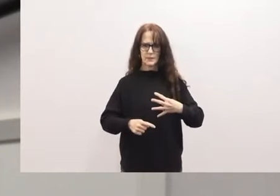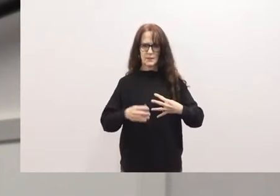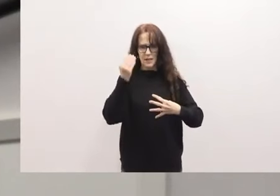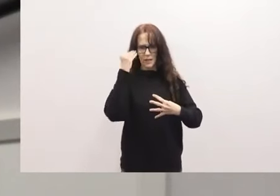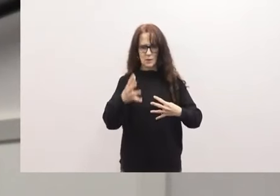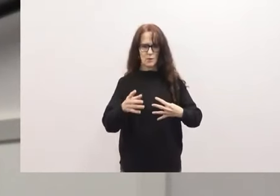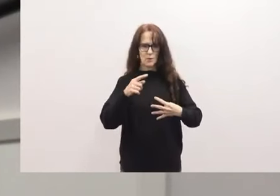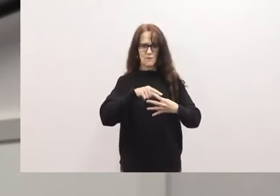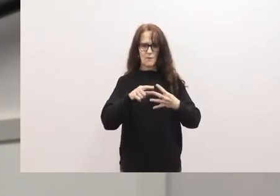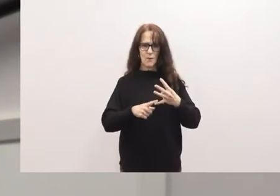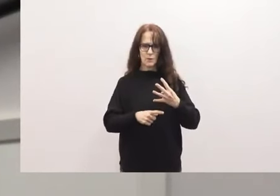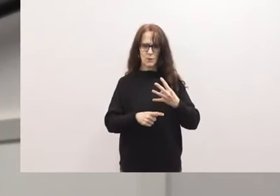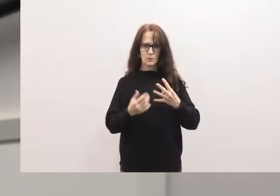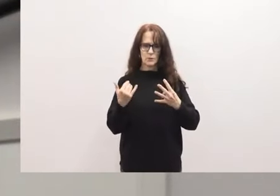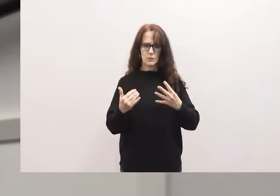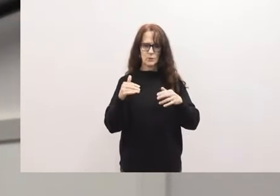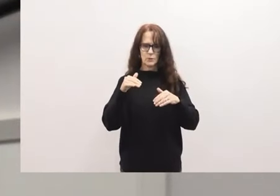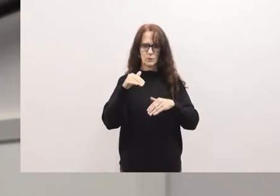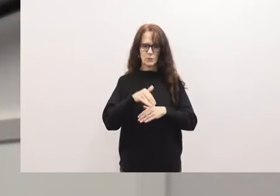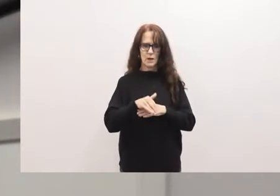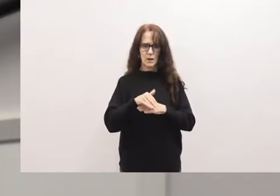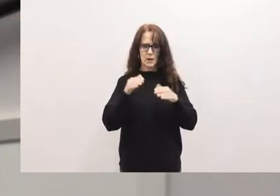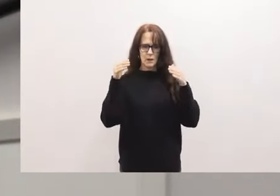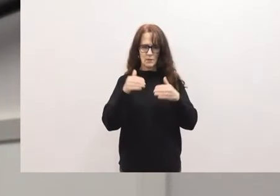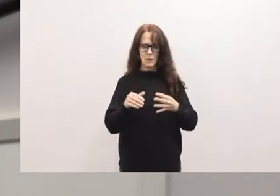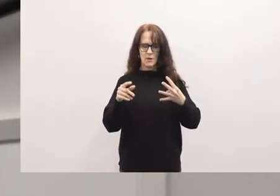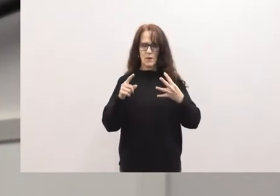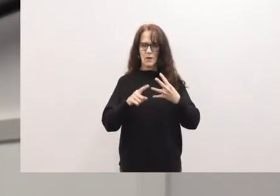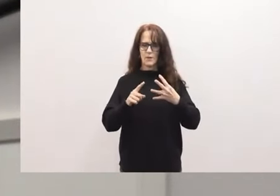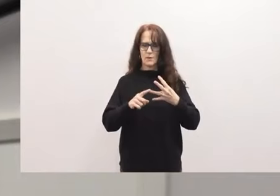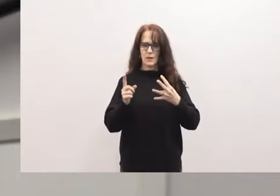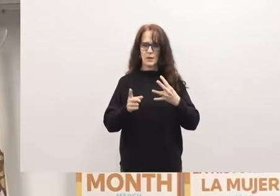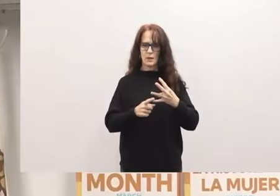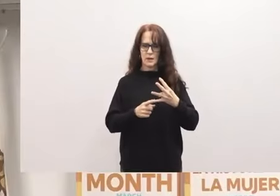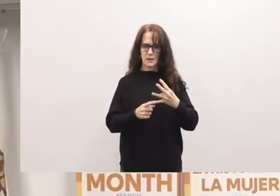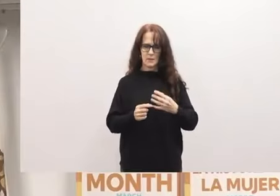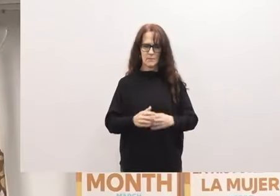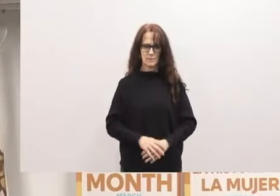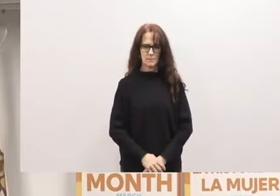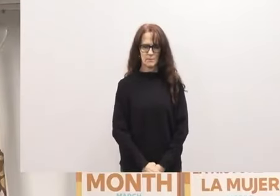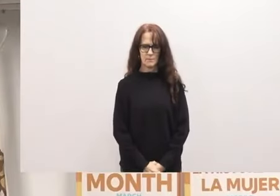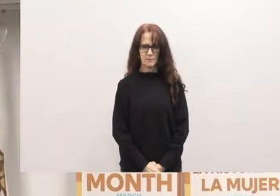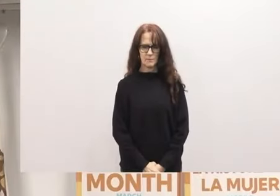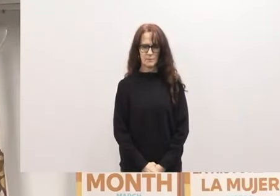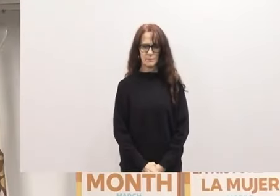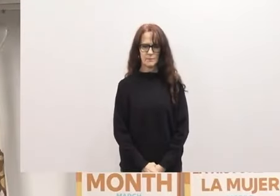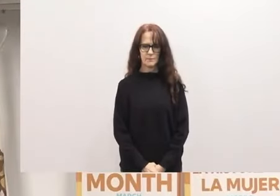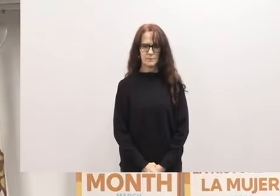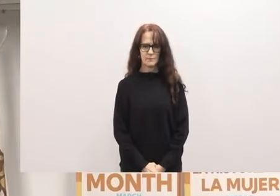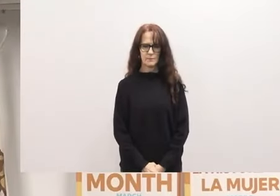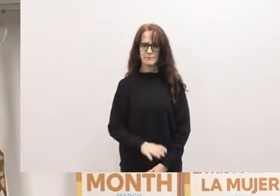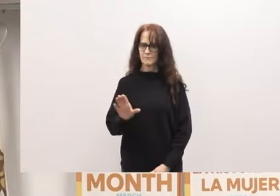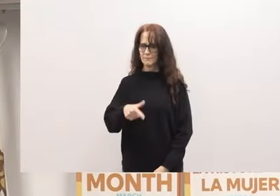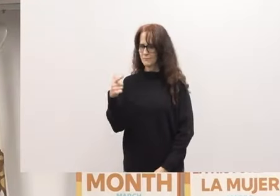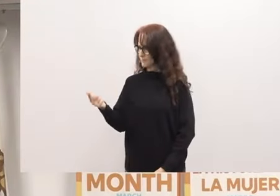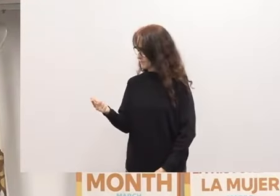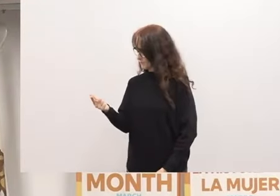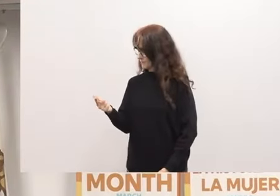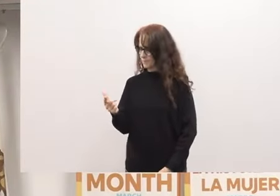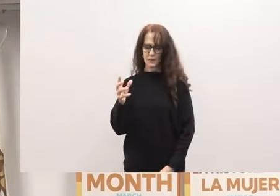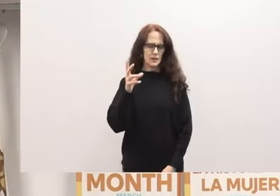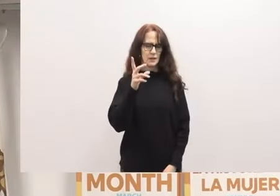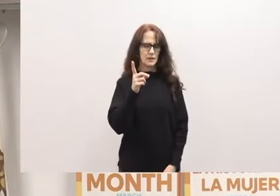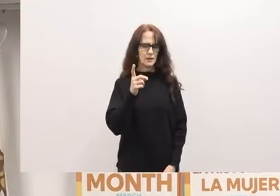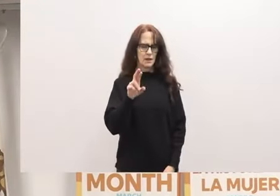there are 4 goals and tonight's focus will be on goals 3 and 4. All right, Dr. Madrigal. Thank you and